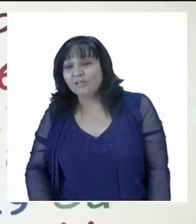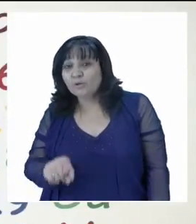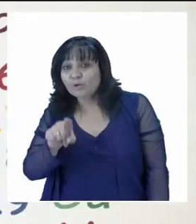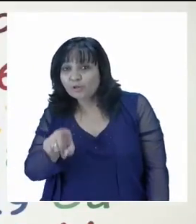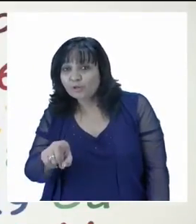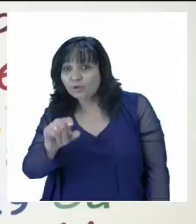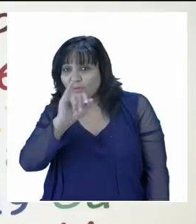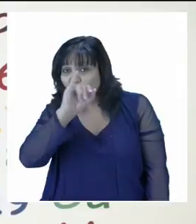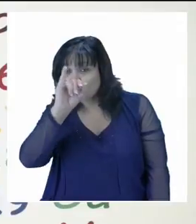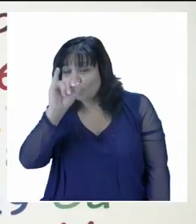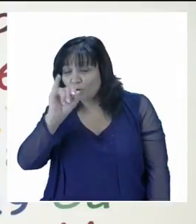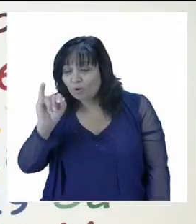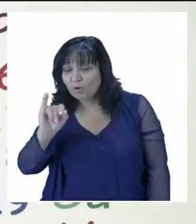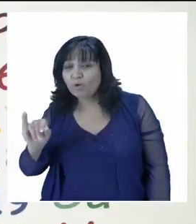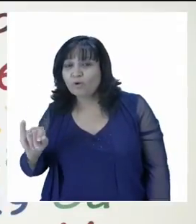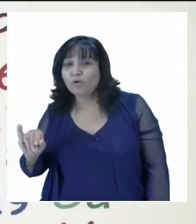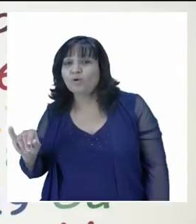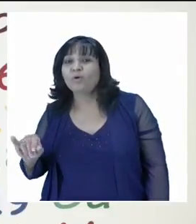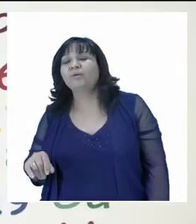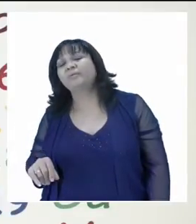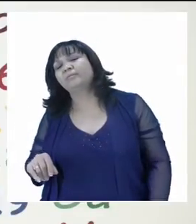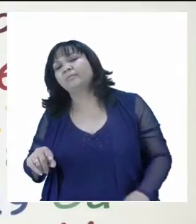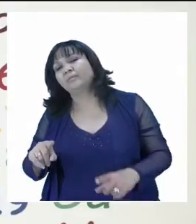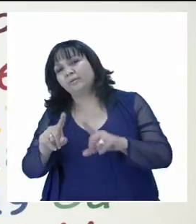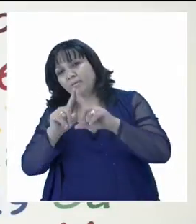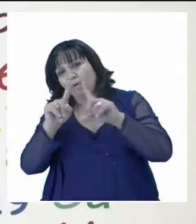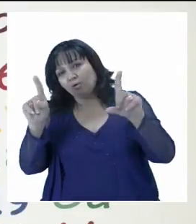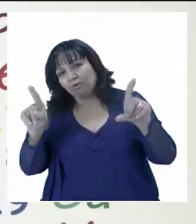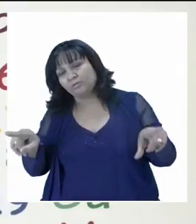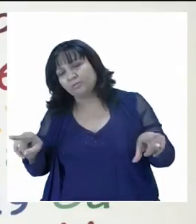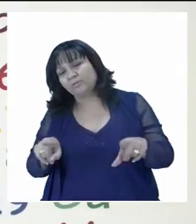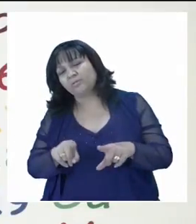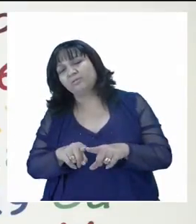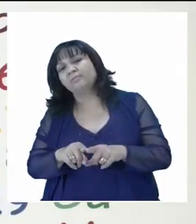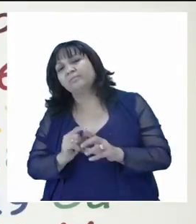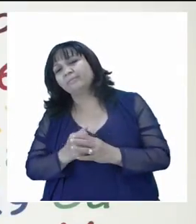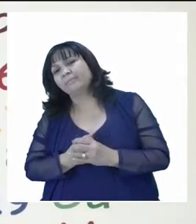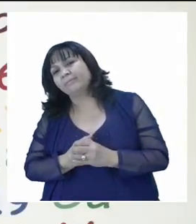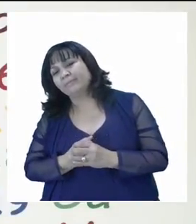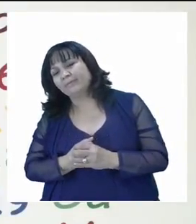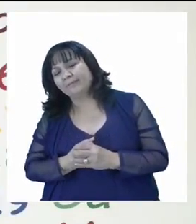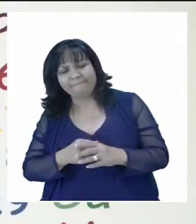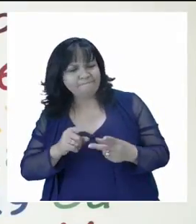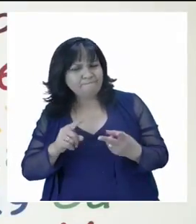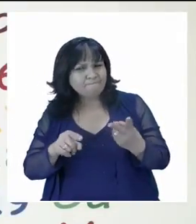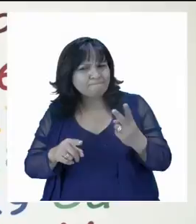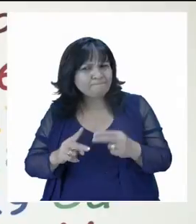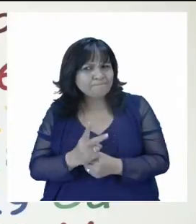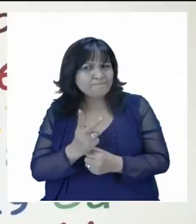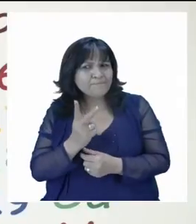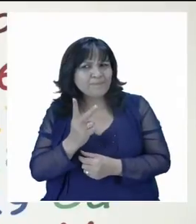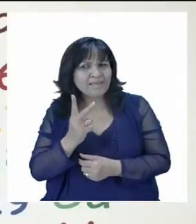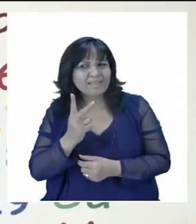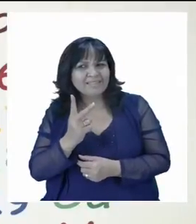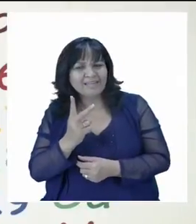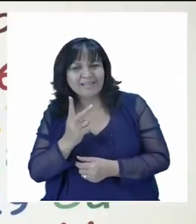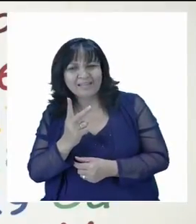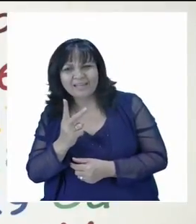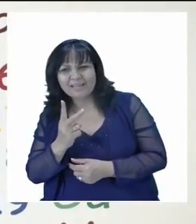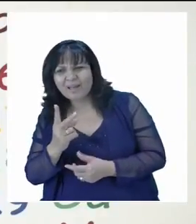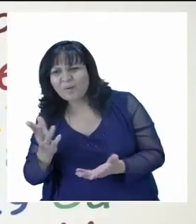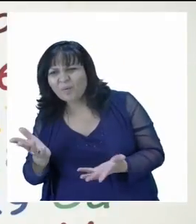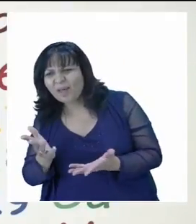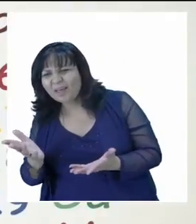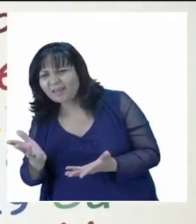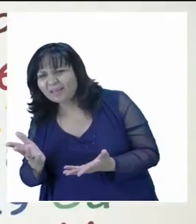box of tissues. Then the second rectangle, my dear boys and girls, is the one you are looking